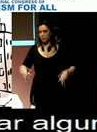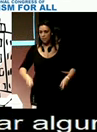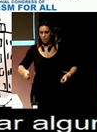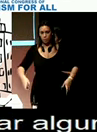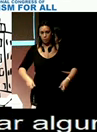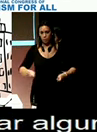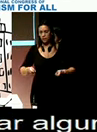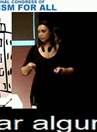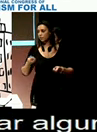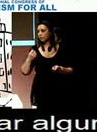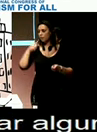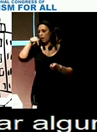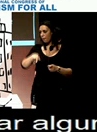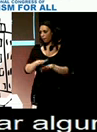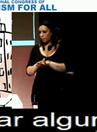on a wheelchair